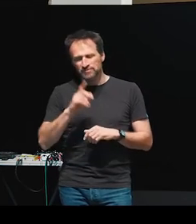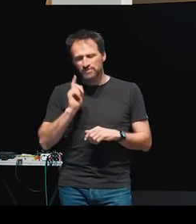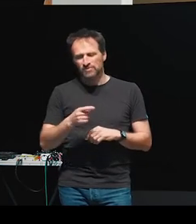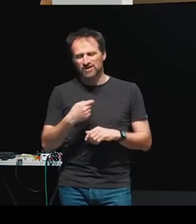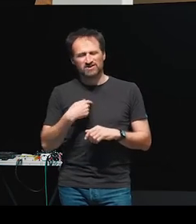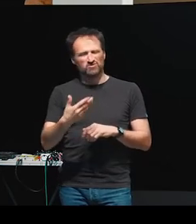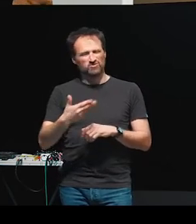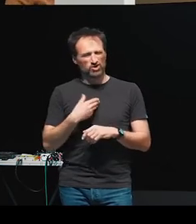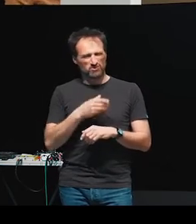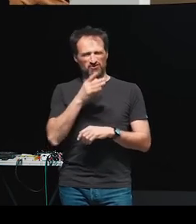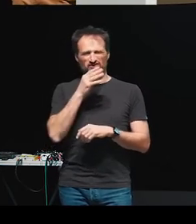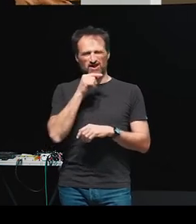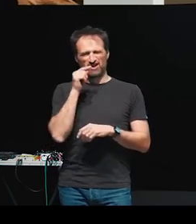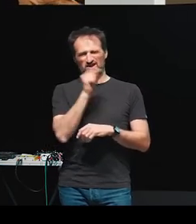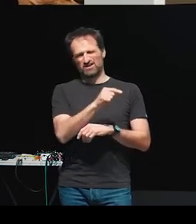errors like this.